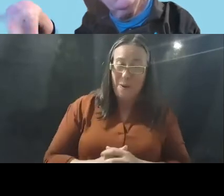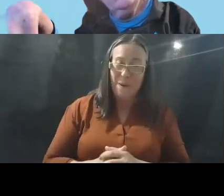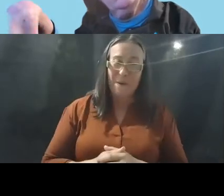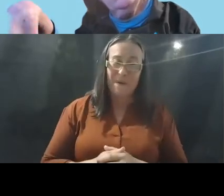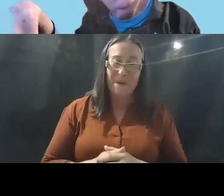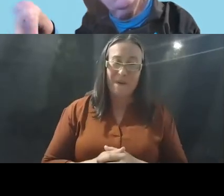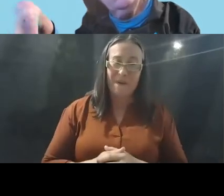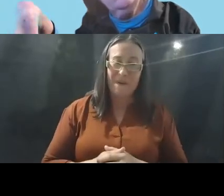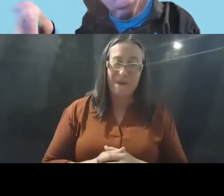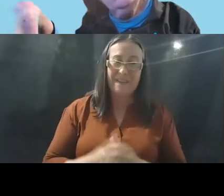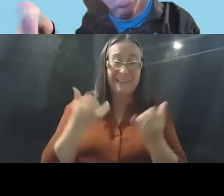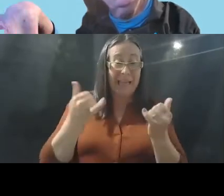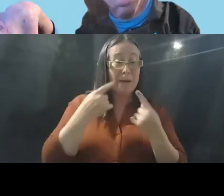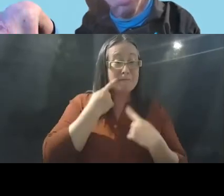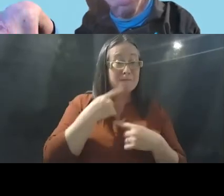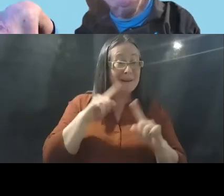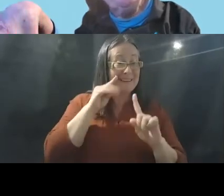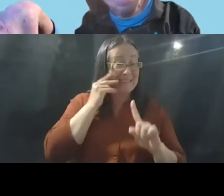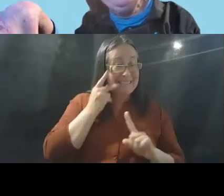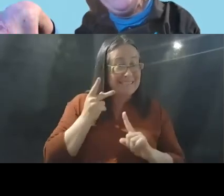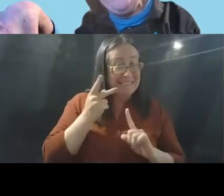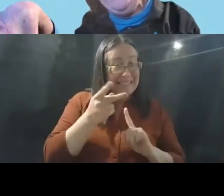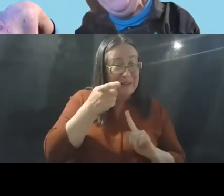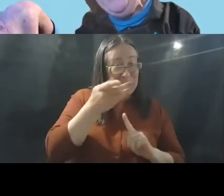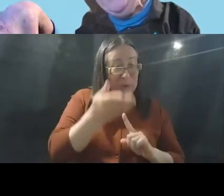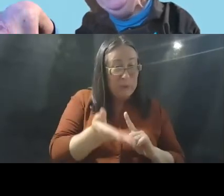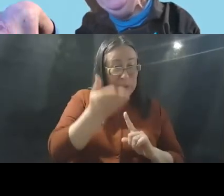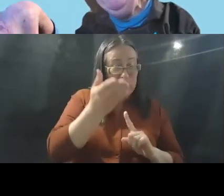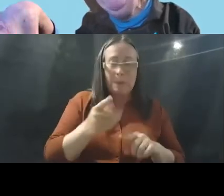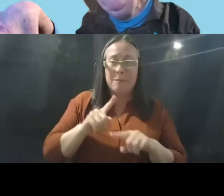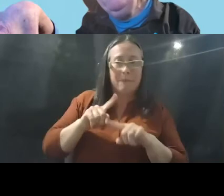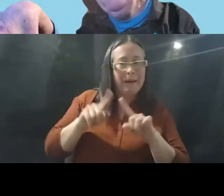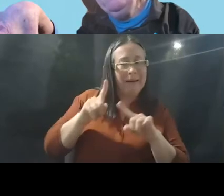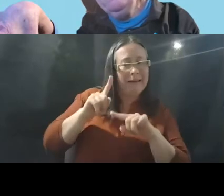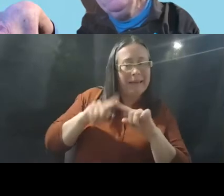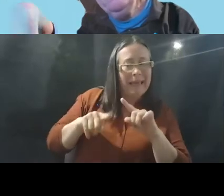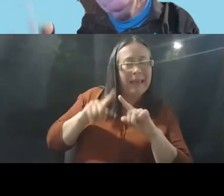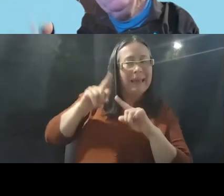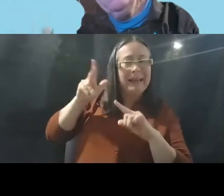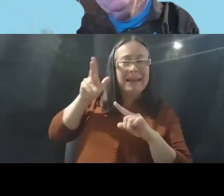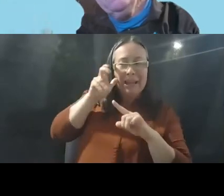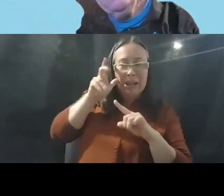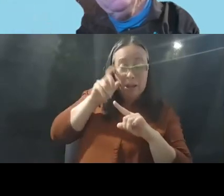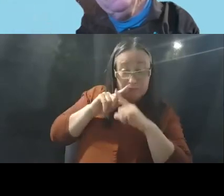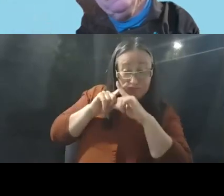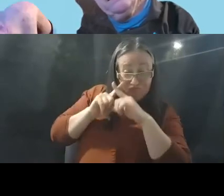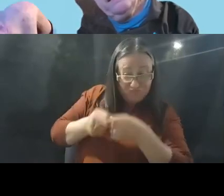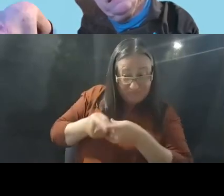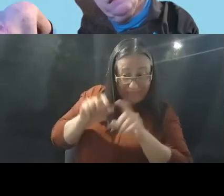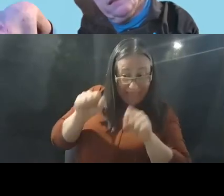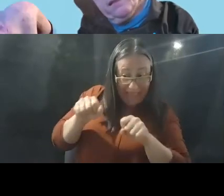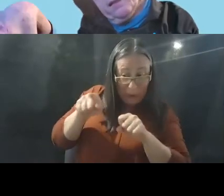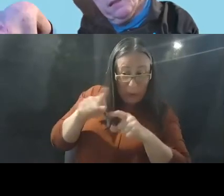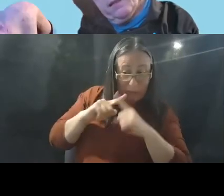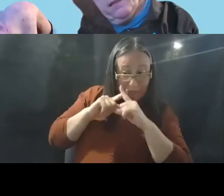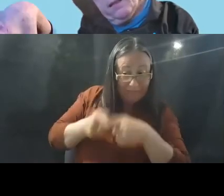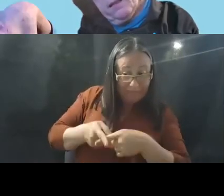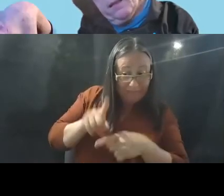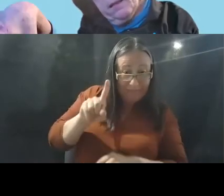So we can see you. But we can't hear Are you able to unmute so you can ask your question?